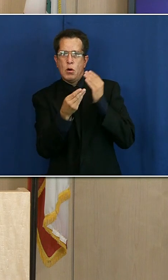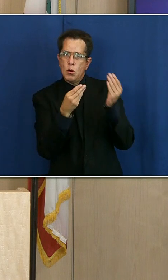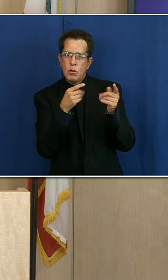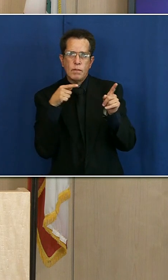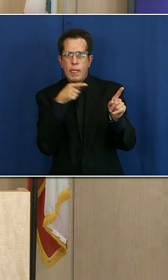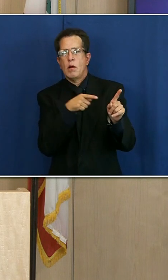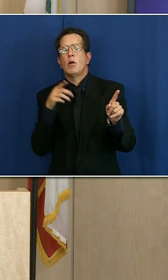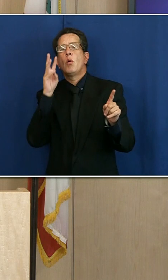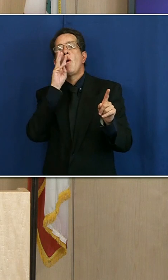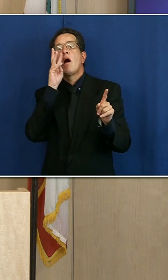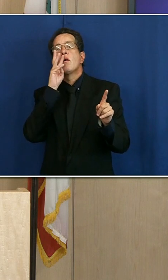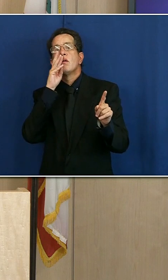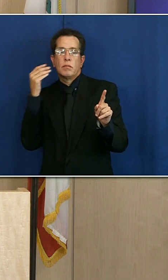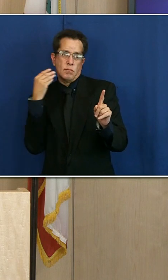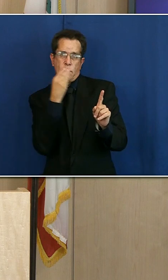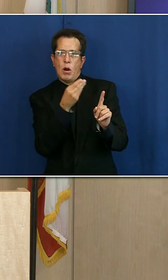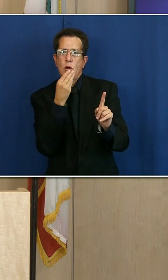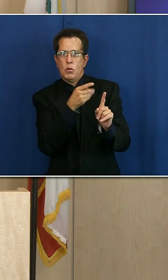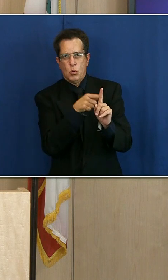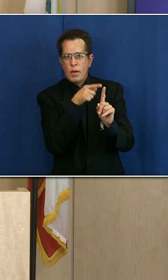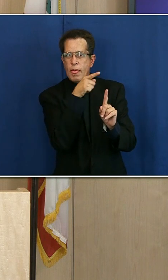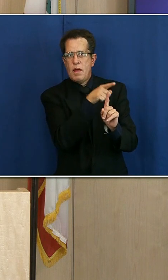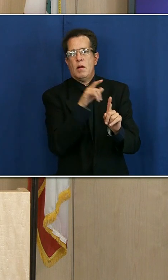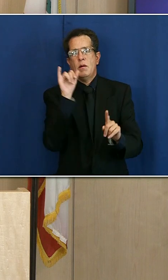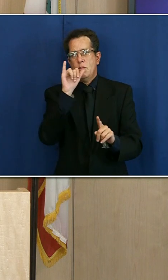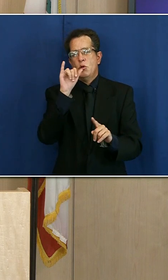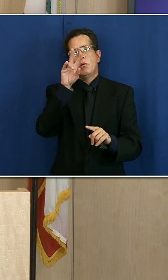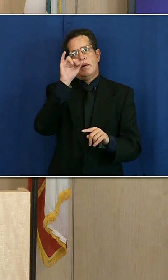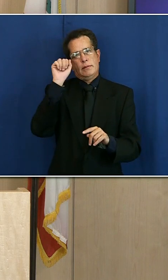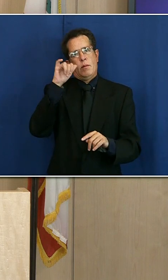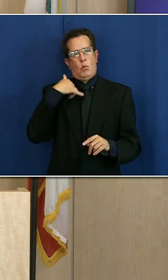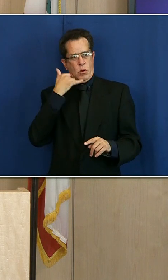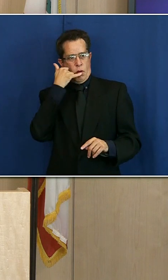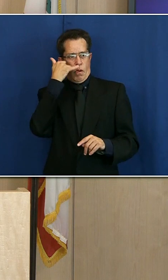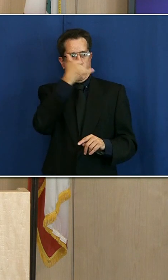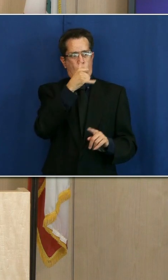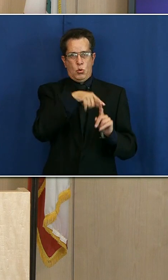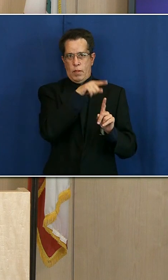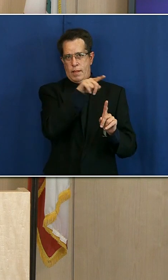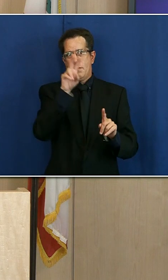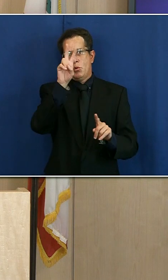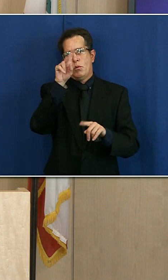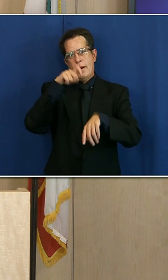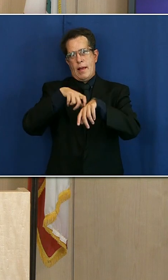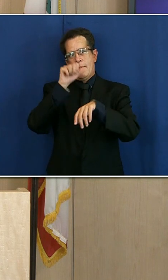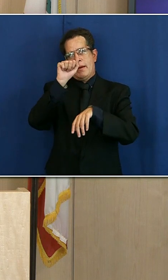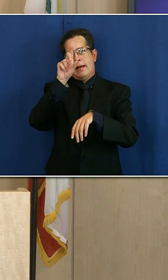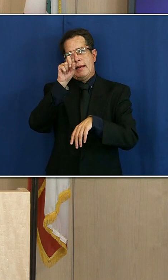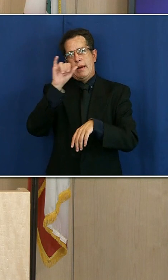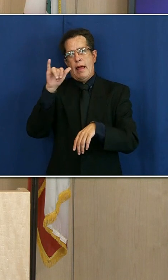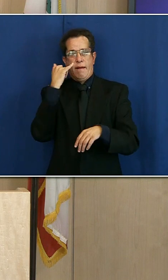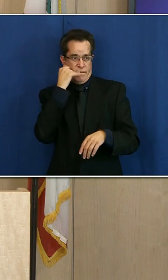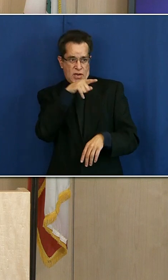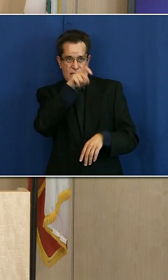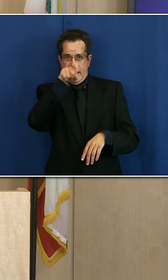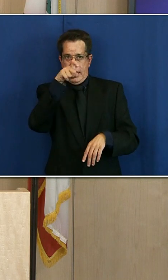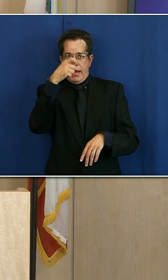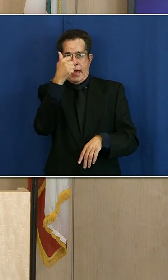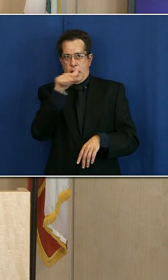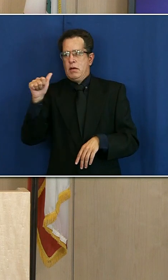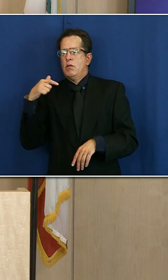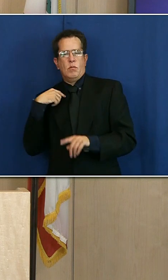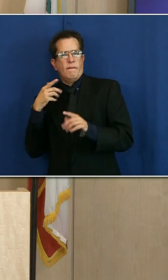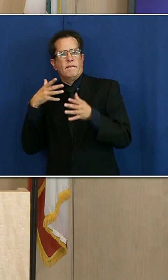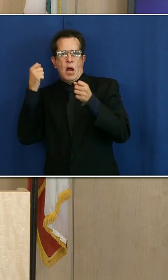as I mentioned, those phone calls that we're doing that are twice a day for our students in isolation, we are identifying if there's something else that our students need through those